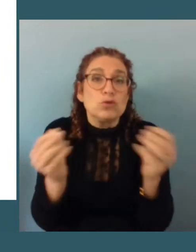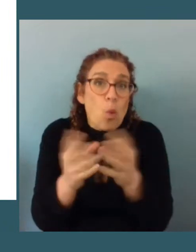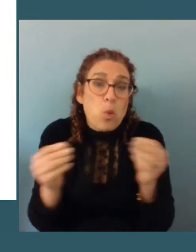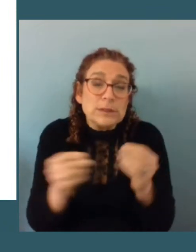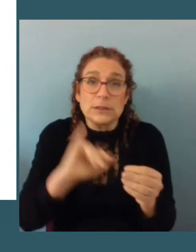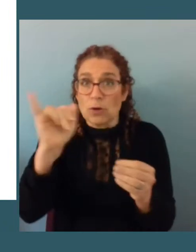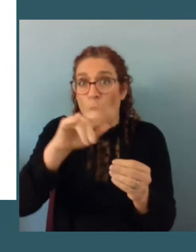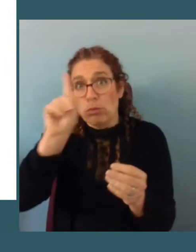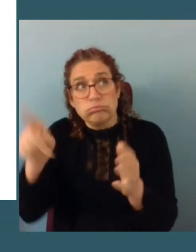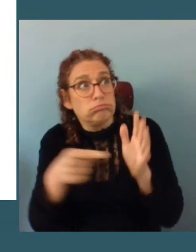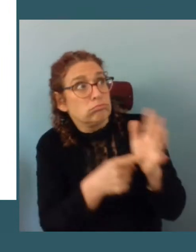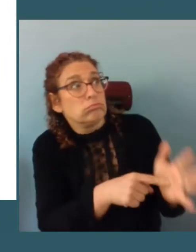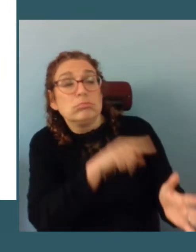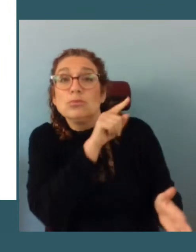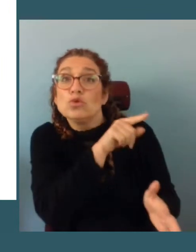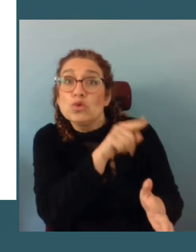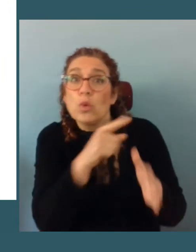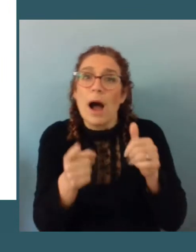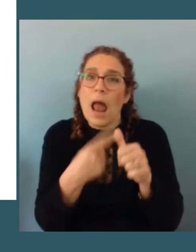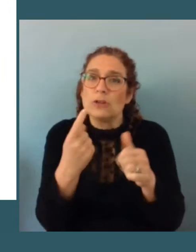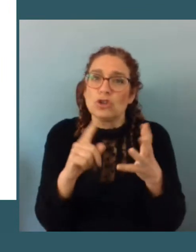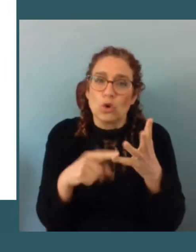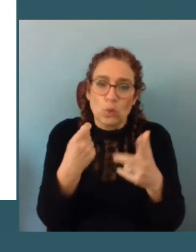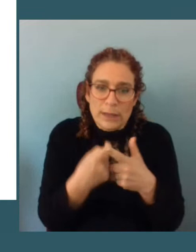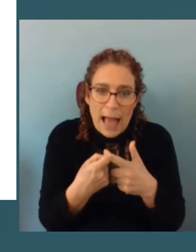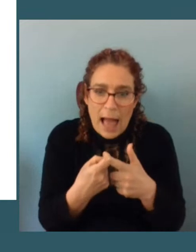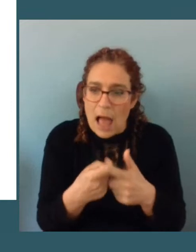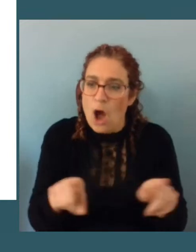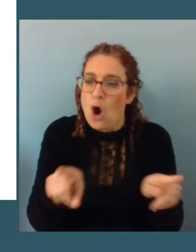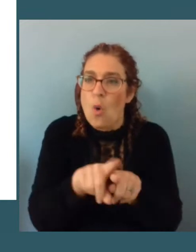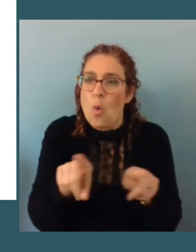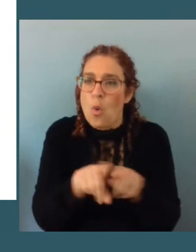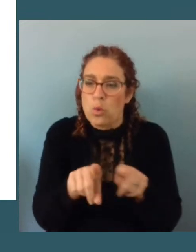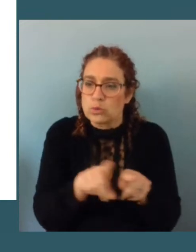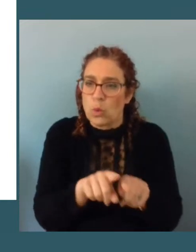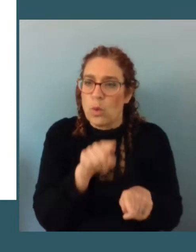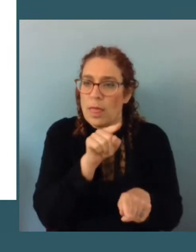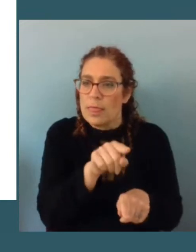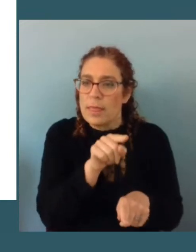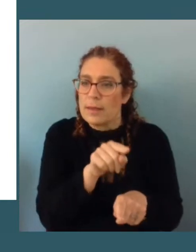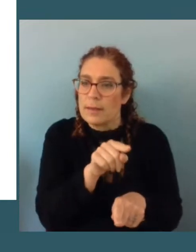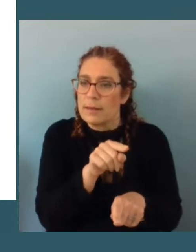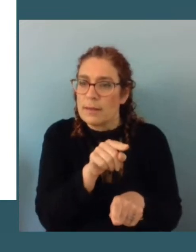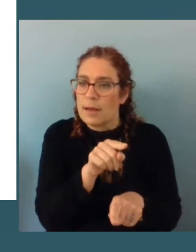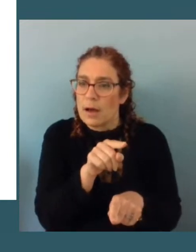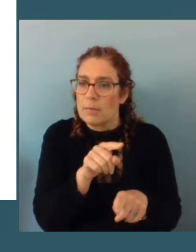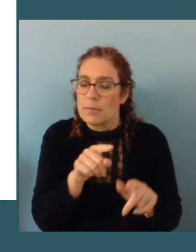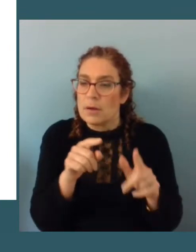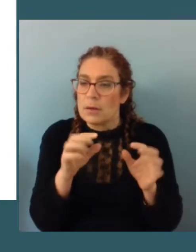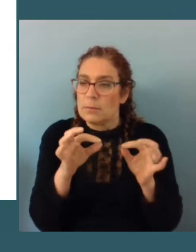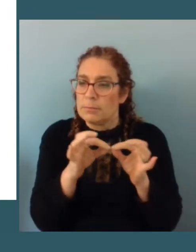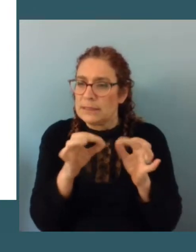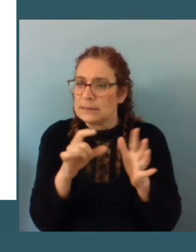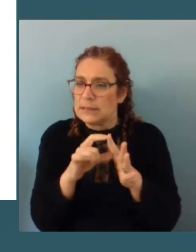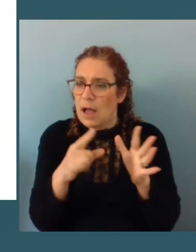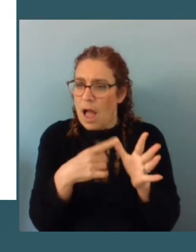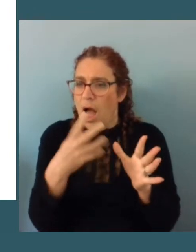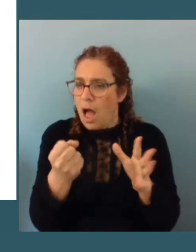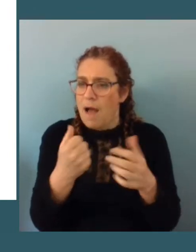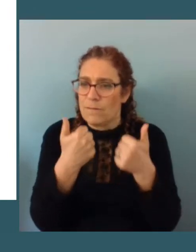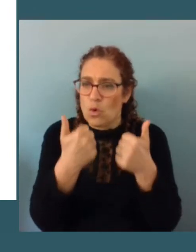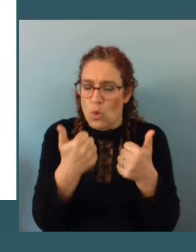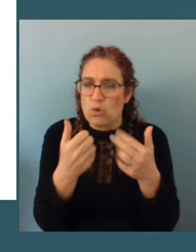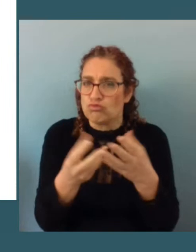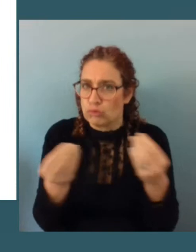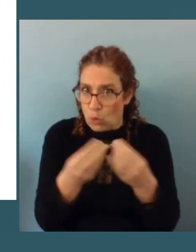some really useful resources, as well as patient webinars. But it's also ensuring that patient is ready to wean, or